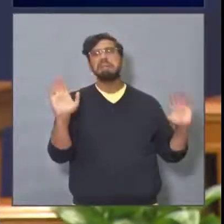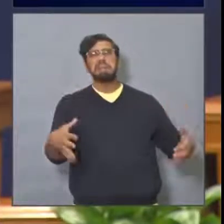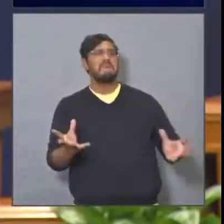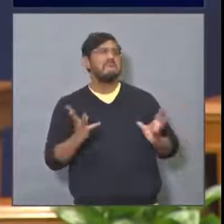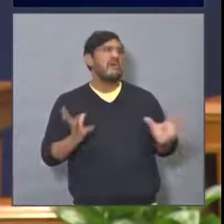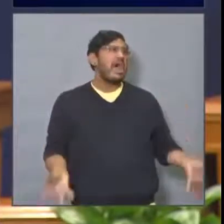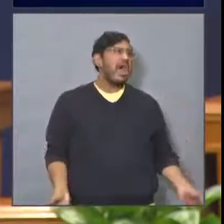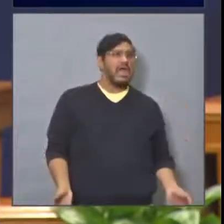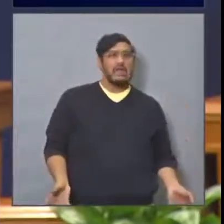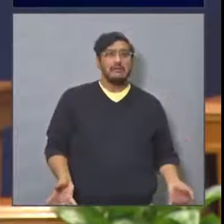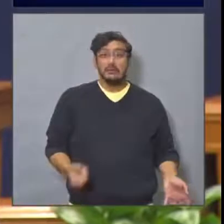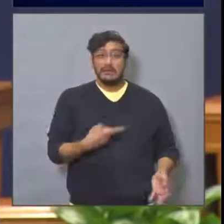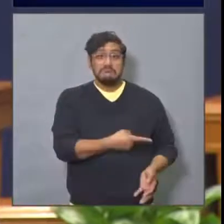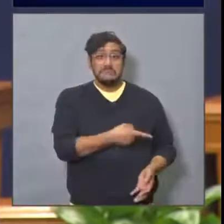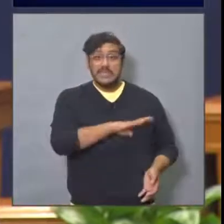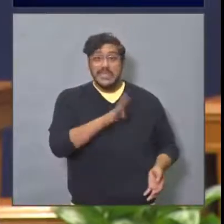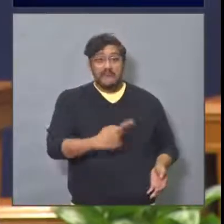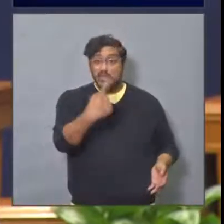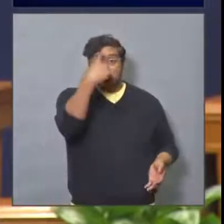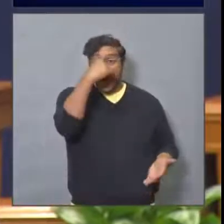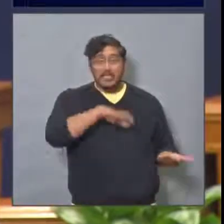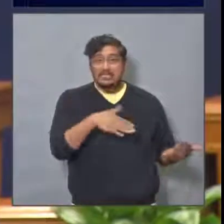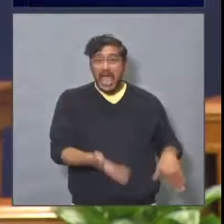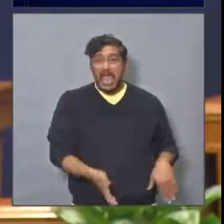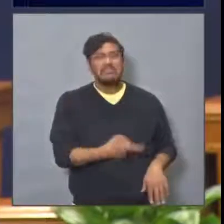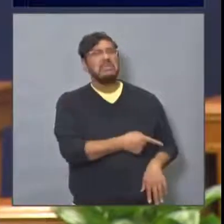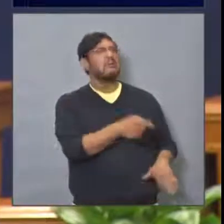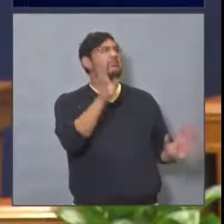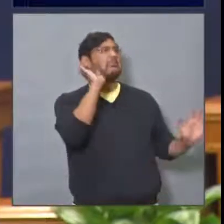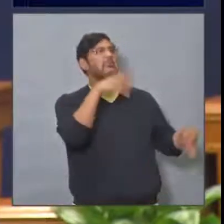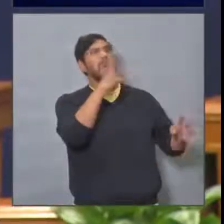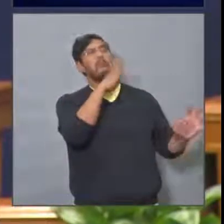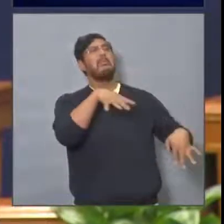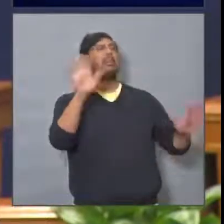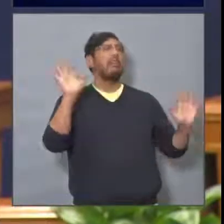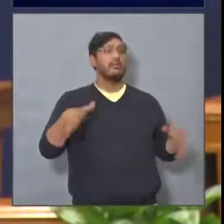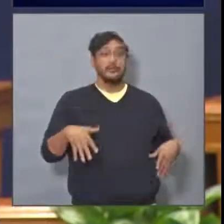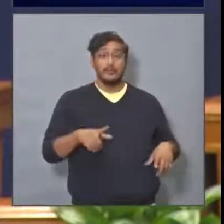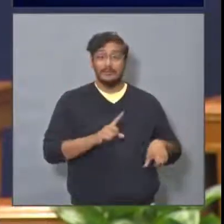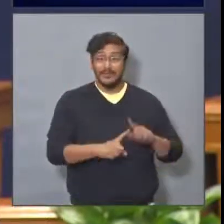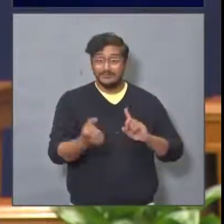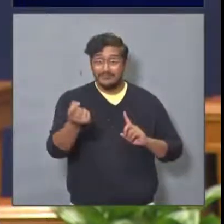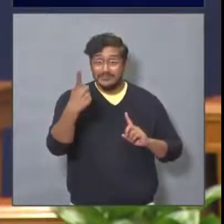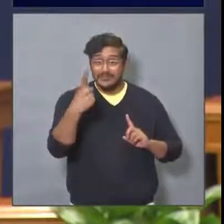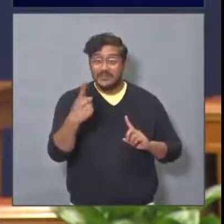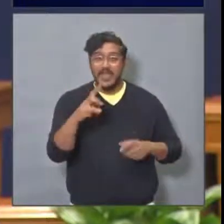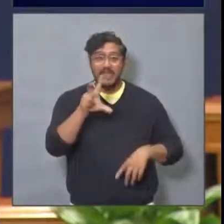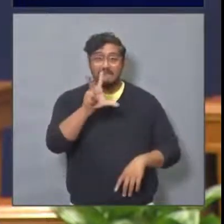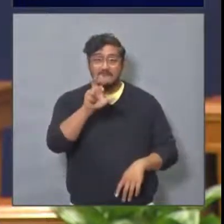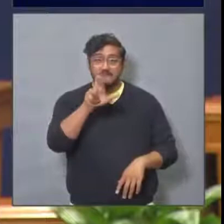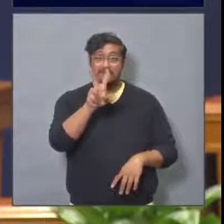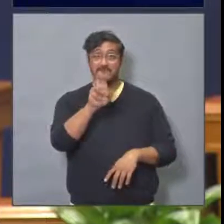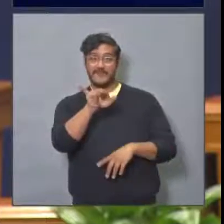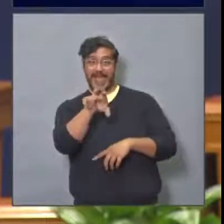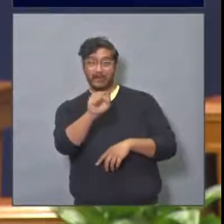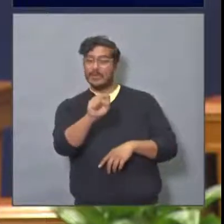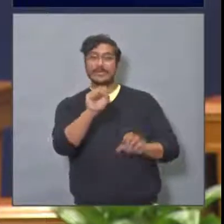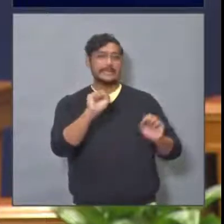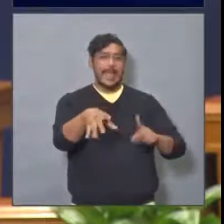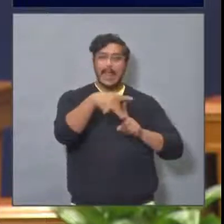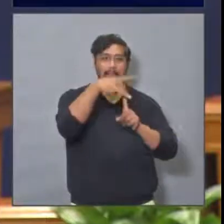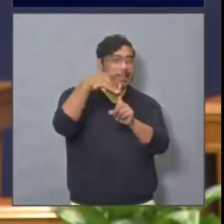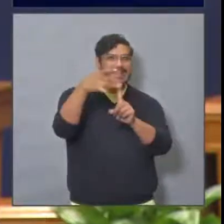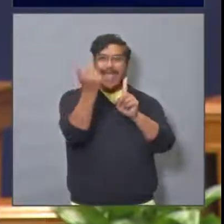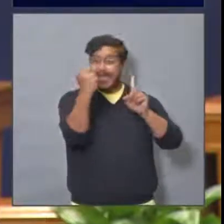even dying for COVID-19. But unfortunately, this virus can affect many, many different people. For